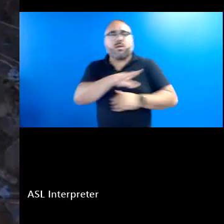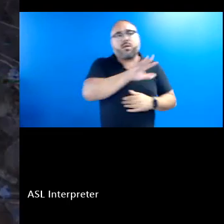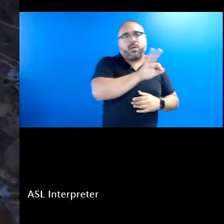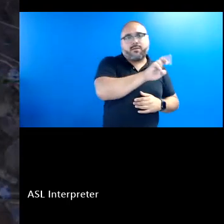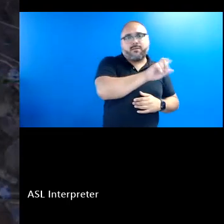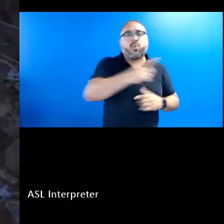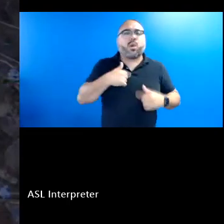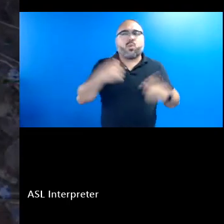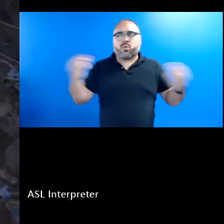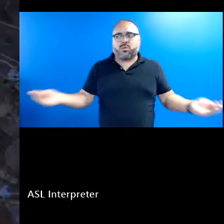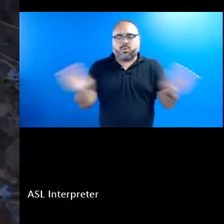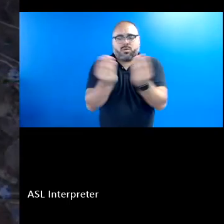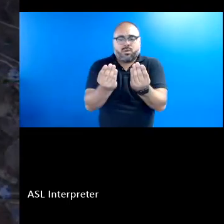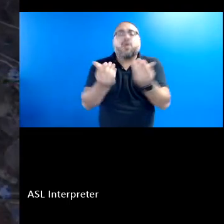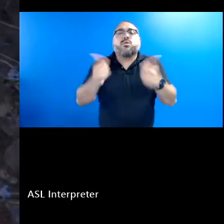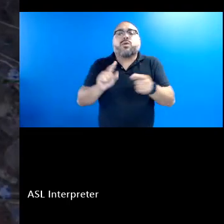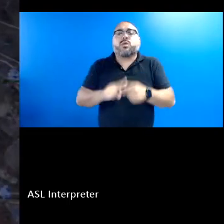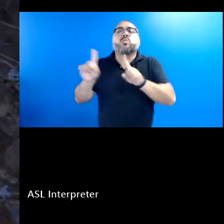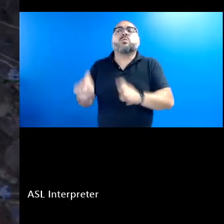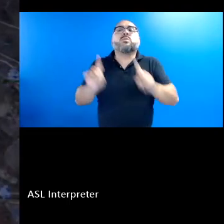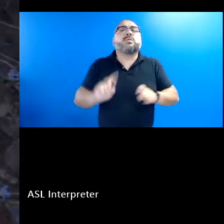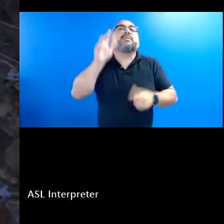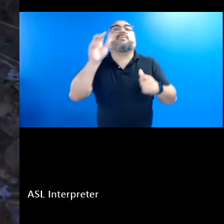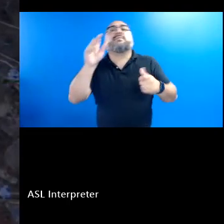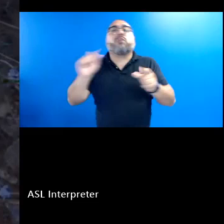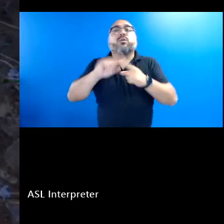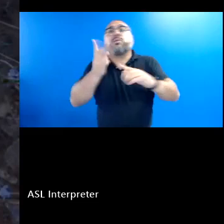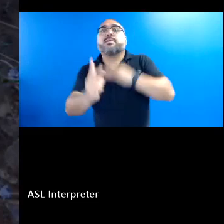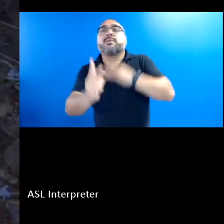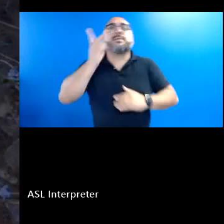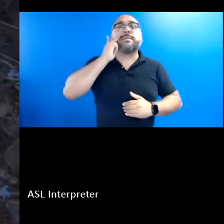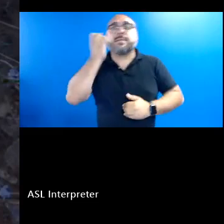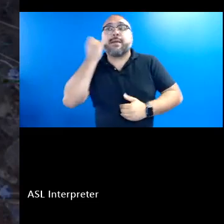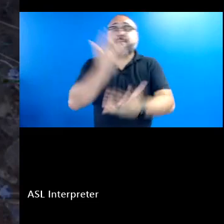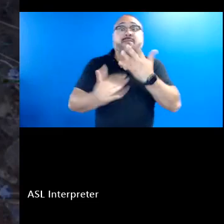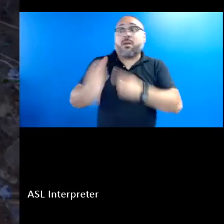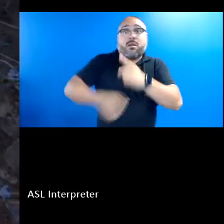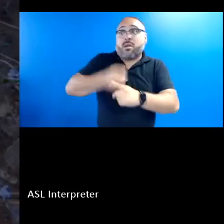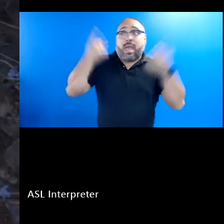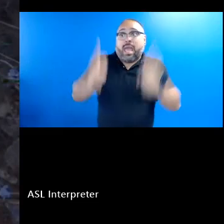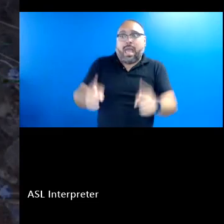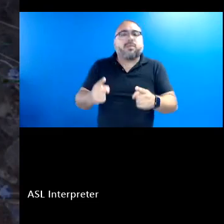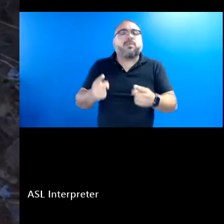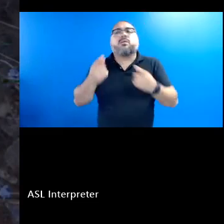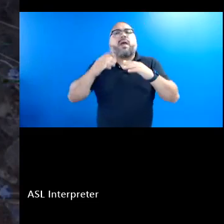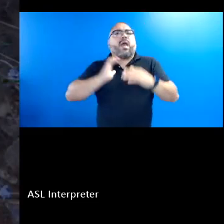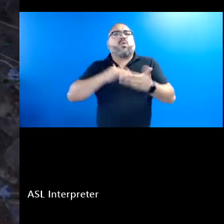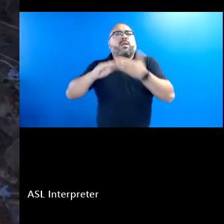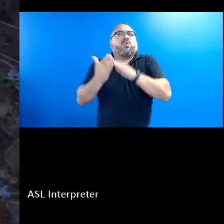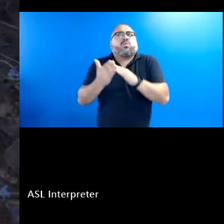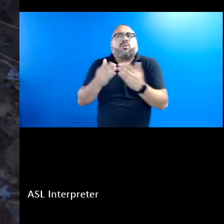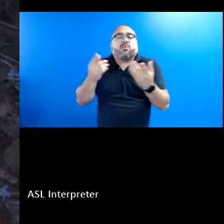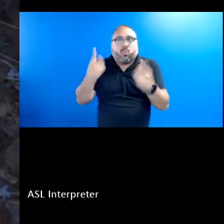across the whole service territory to help determine the impact a wildfire might have on one of our communities. And we do